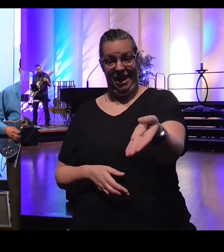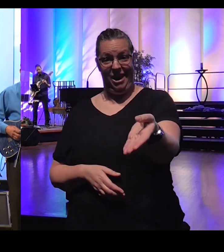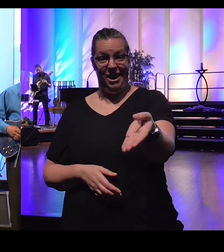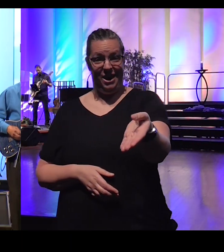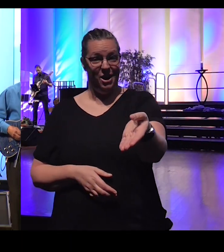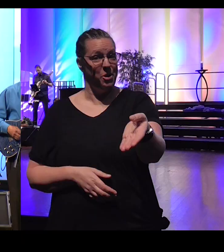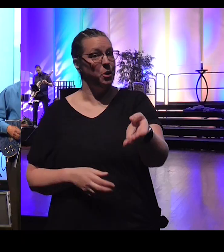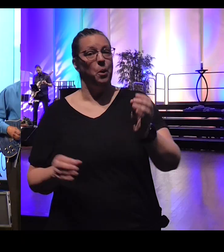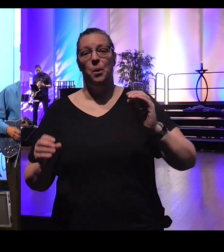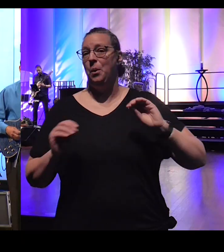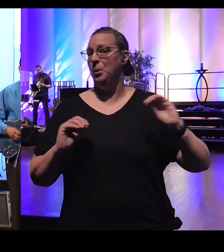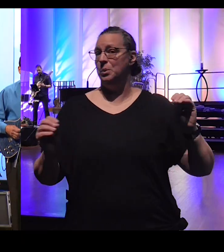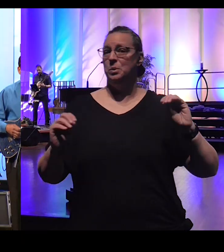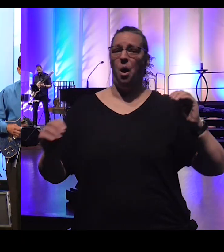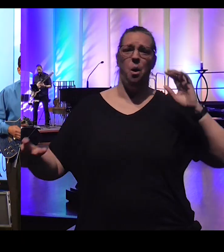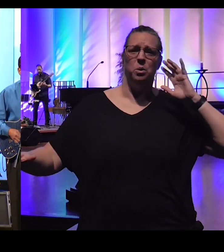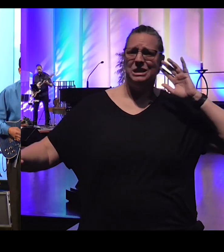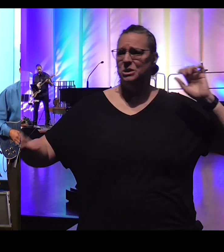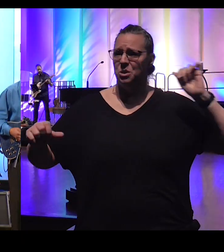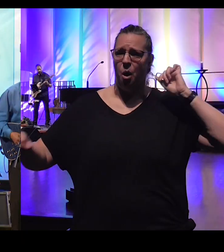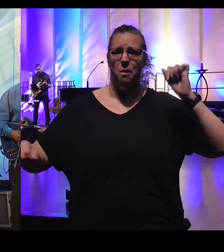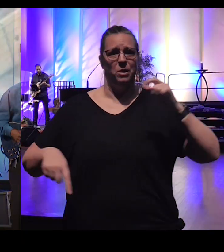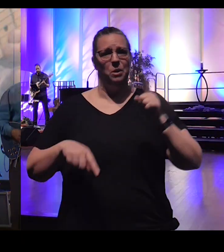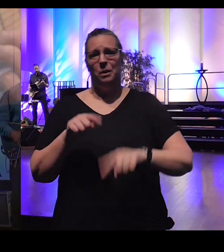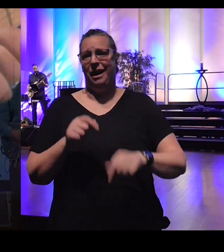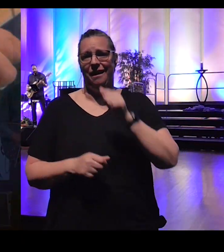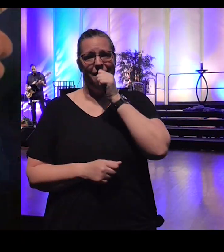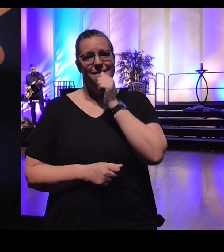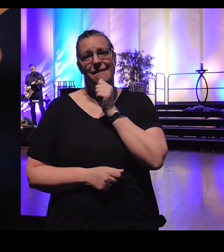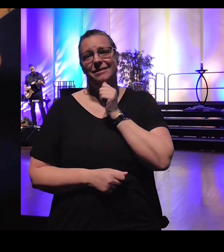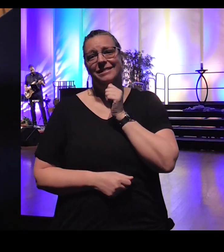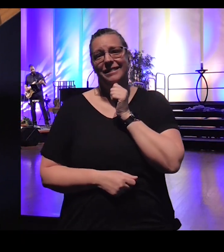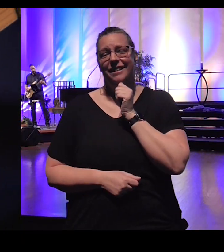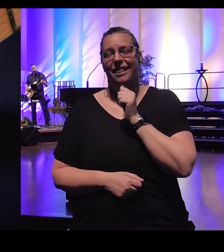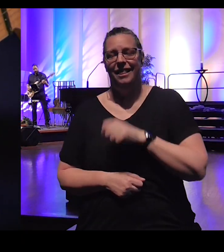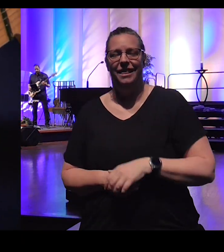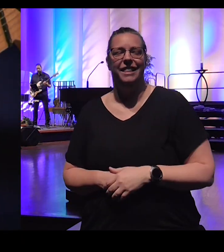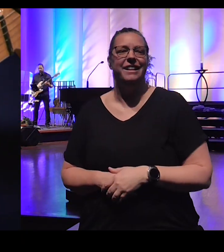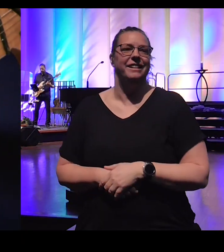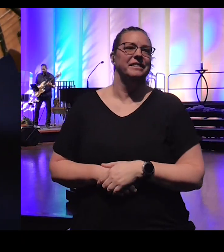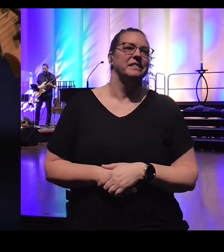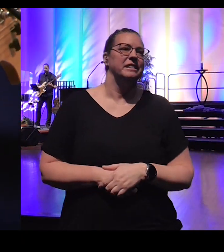There is no storm that we can't weather